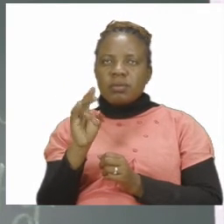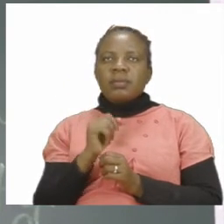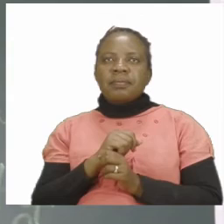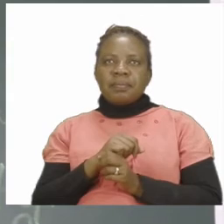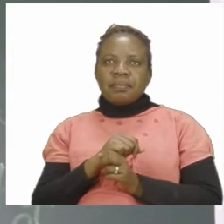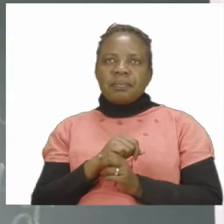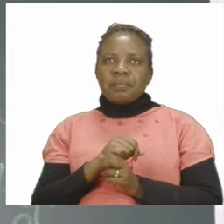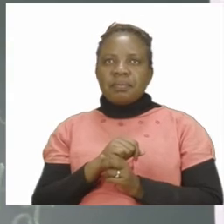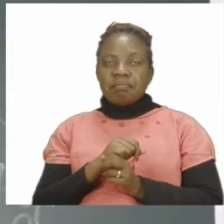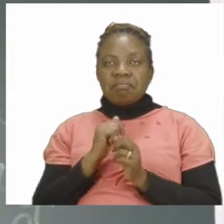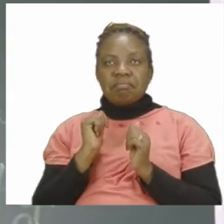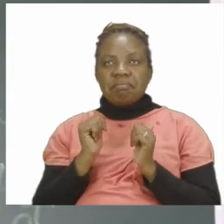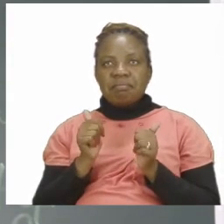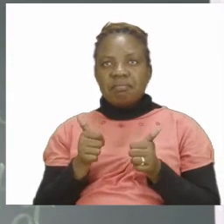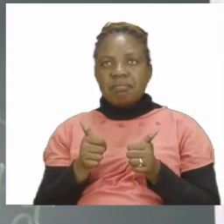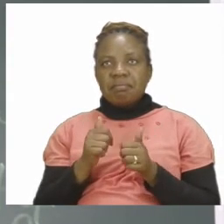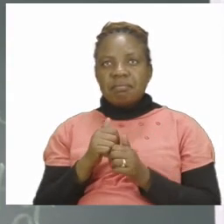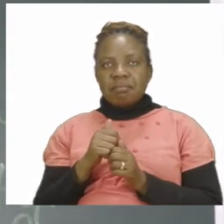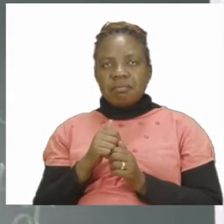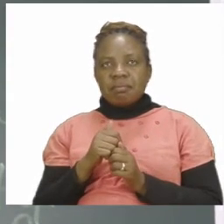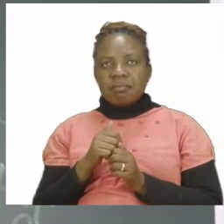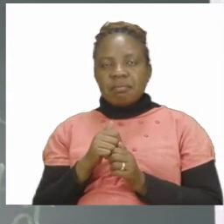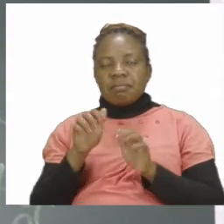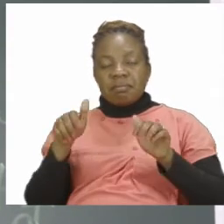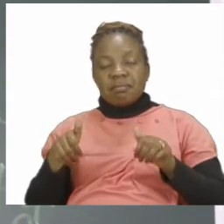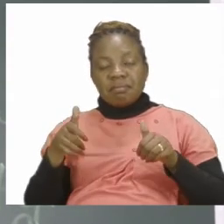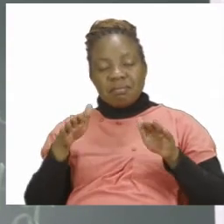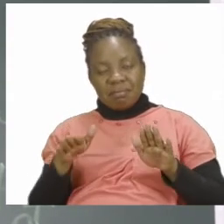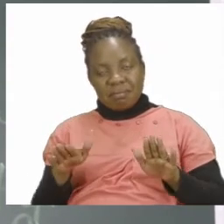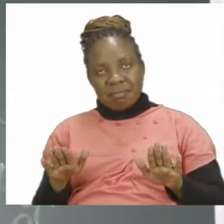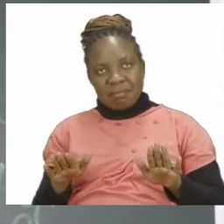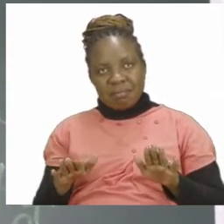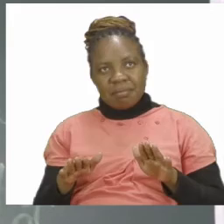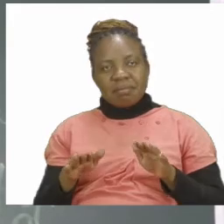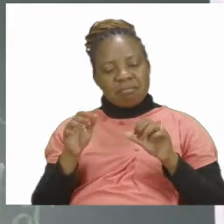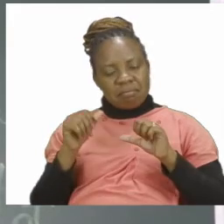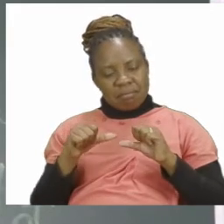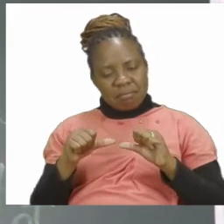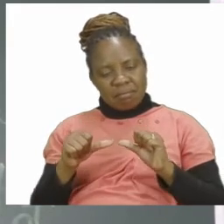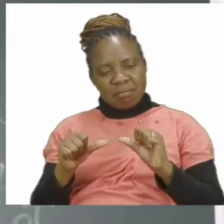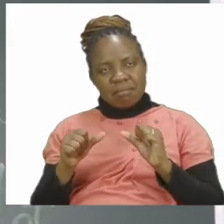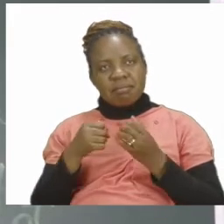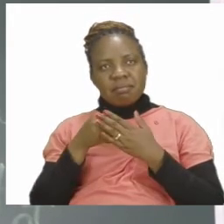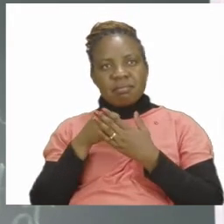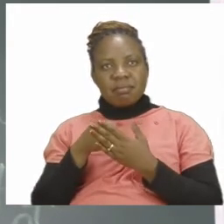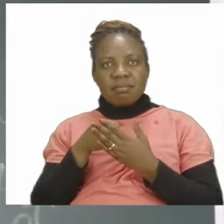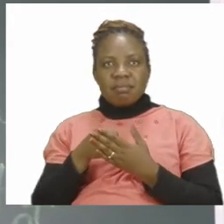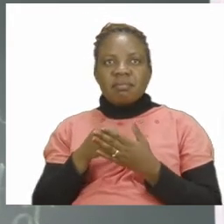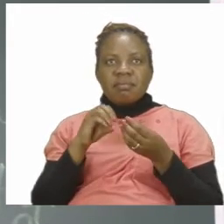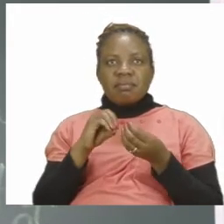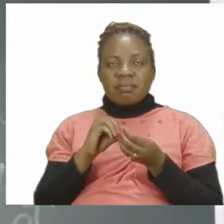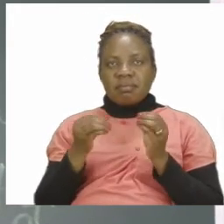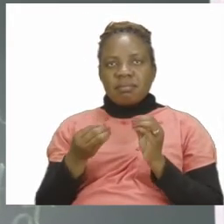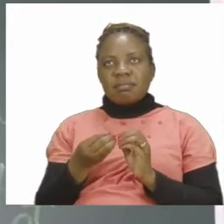587. Right. Now, boys and girls, let's quickly go ahead and try number 3